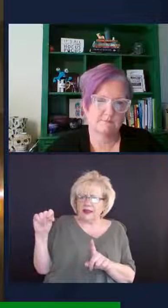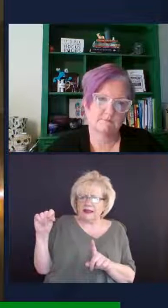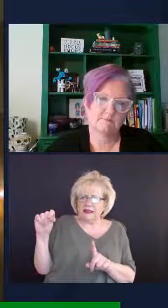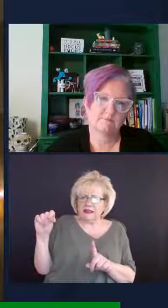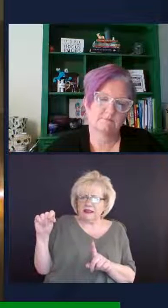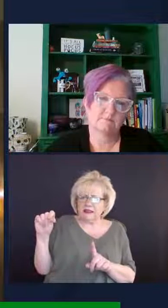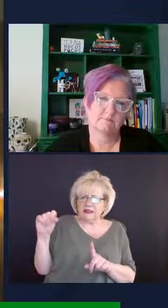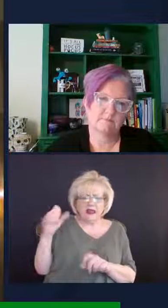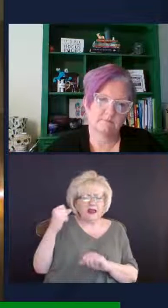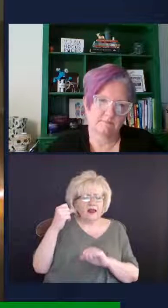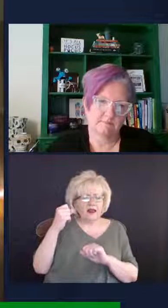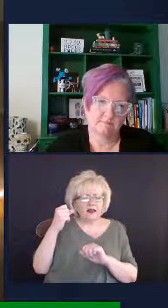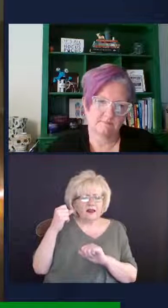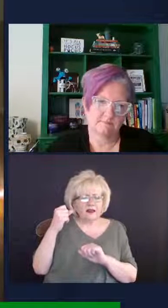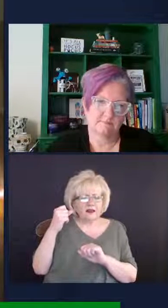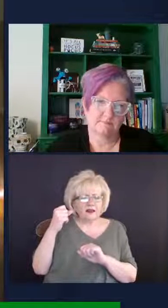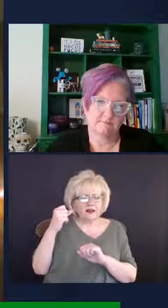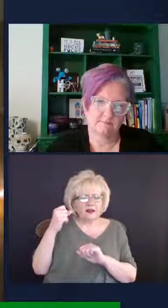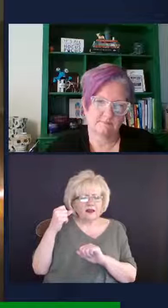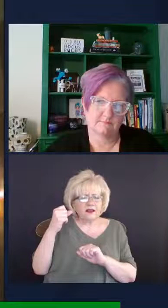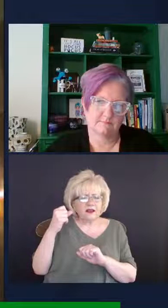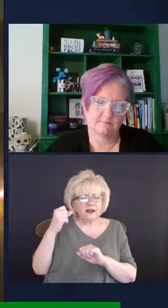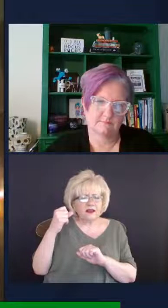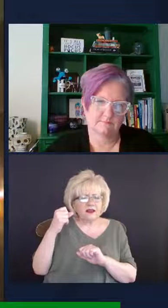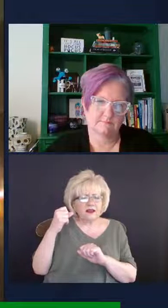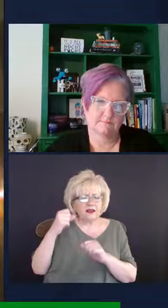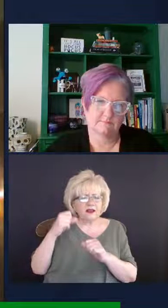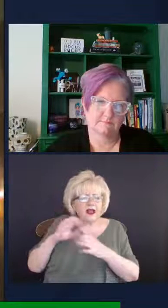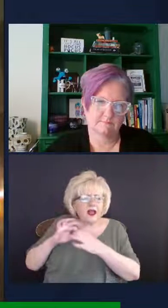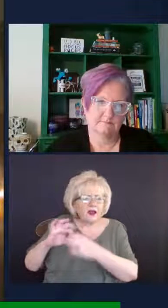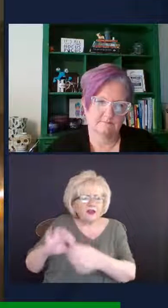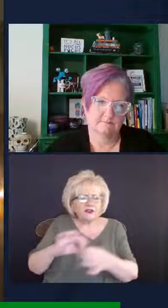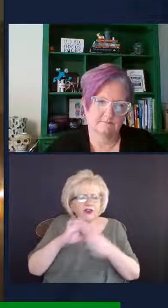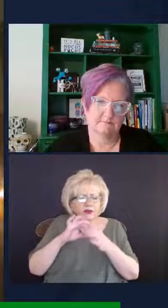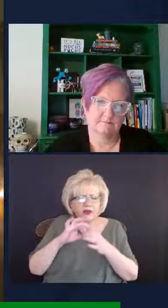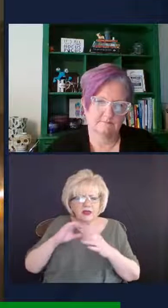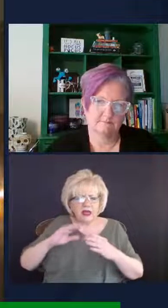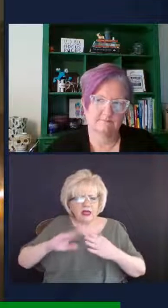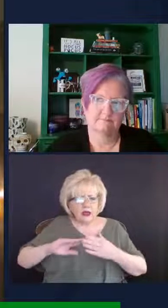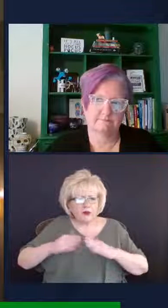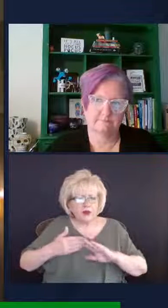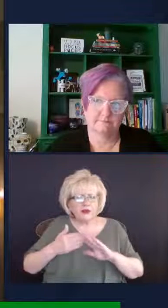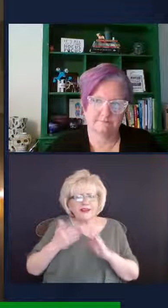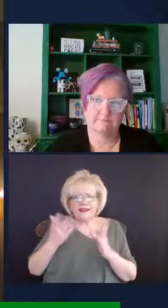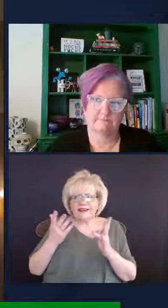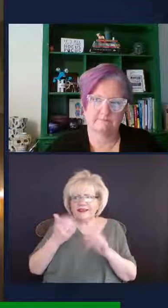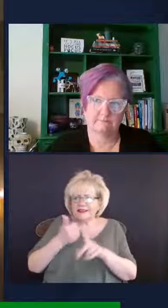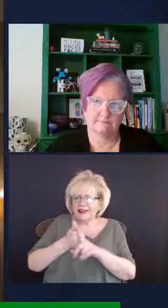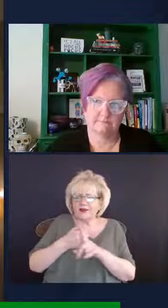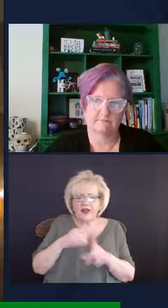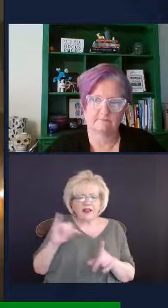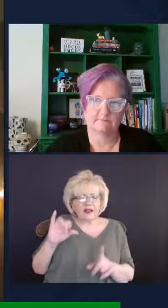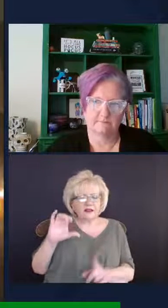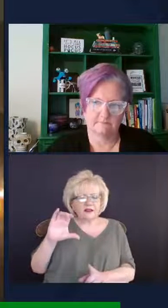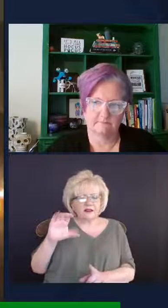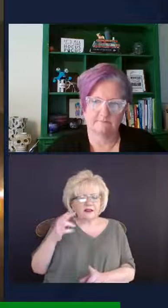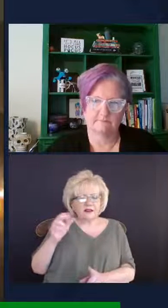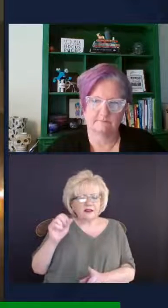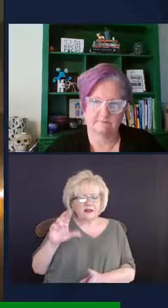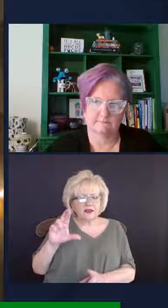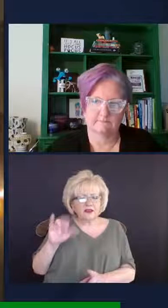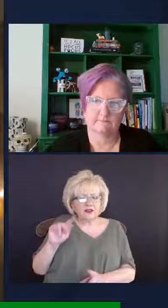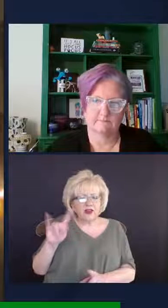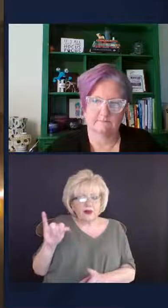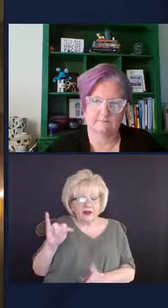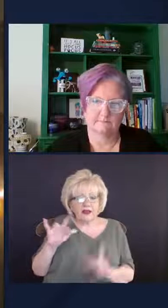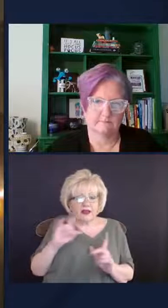view disability allyship and community as charity, when in reality a lot of the accommodations we're asking